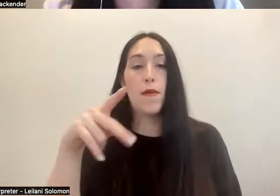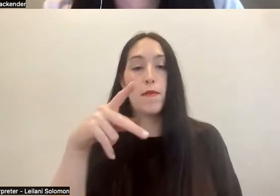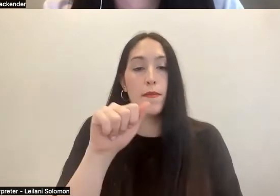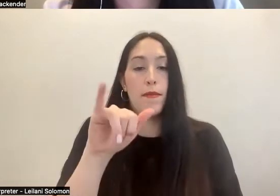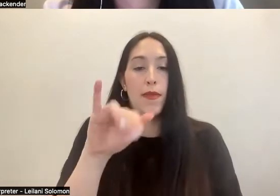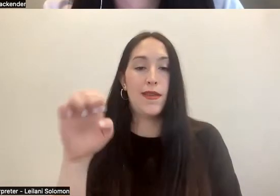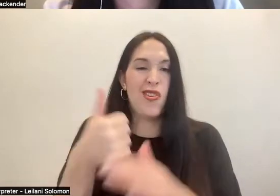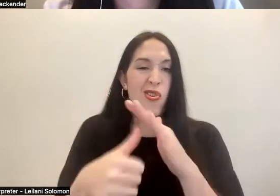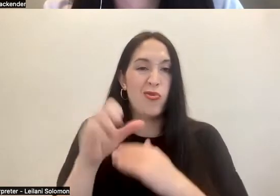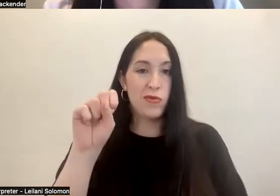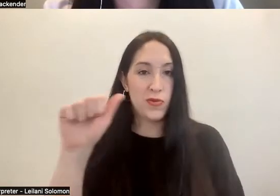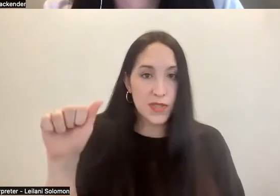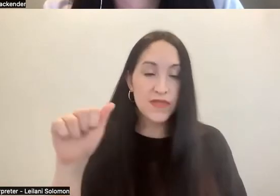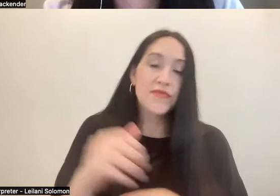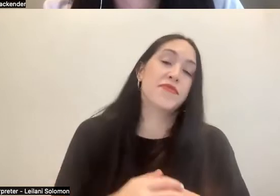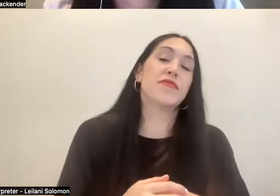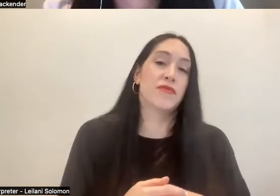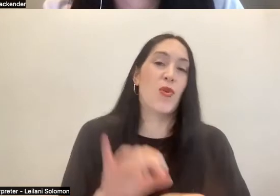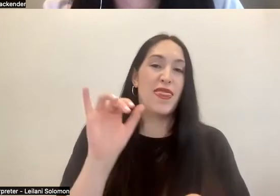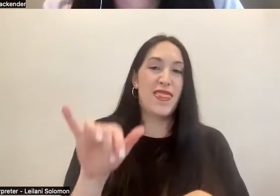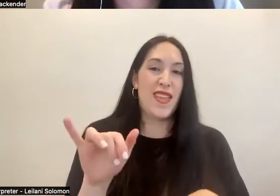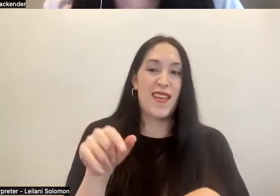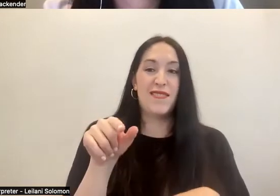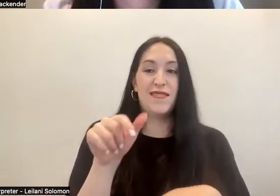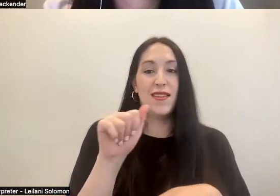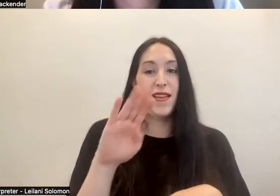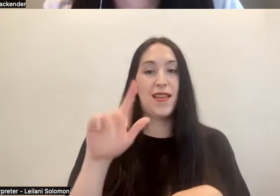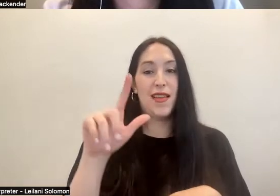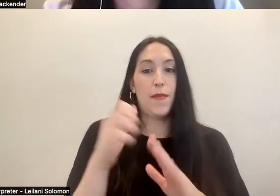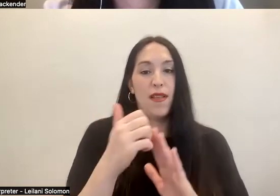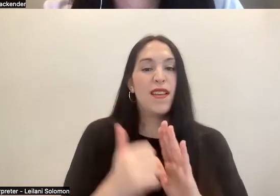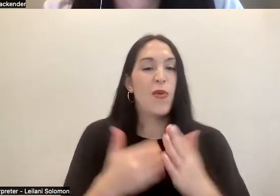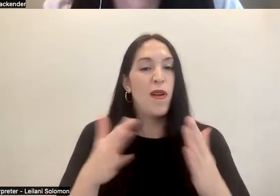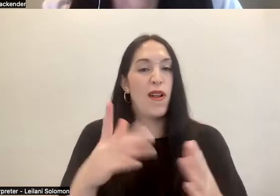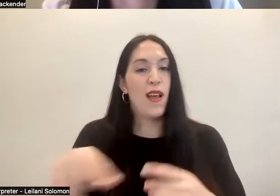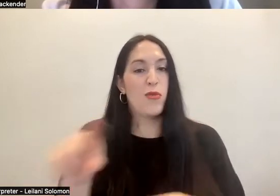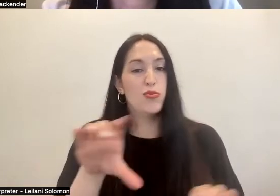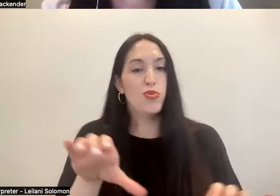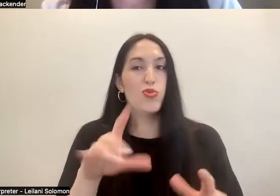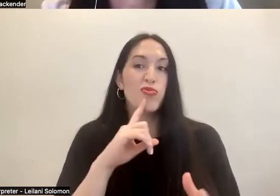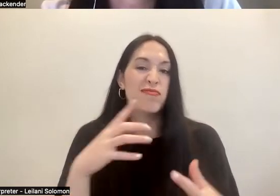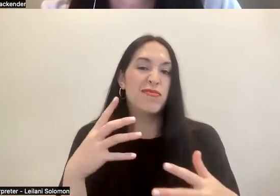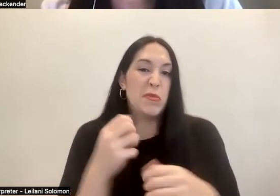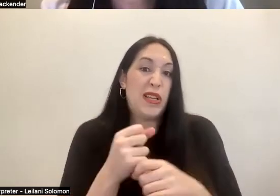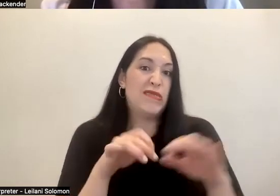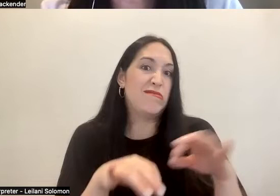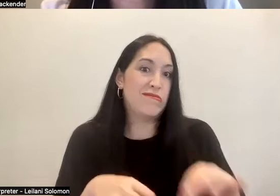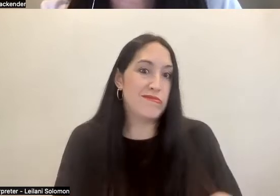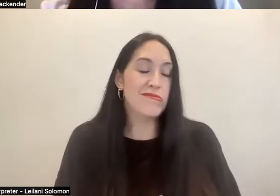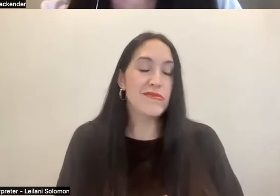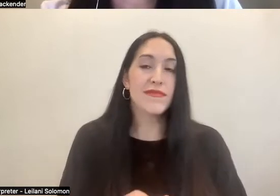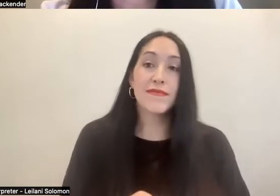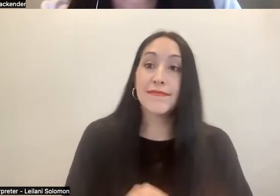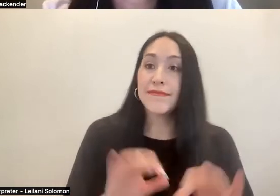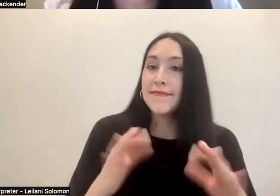of what the ABLE account allows individuals to do in a nutshell. Awesome. Thank you for that. And I think it's